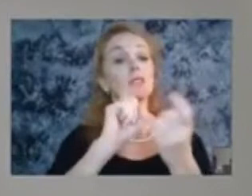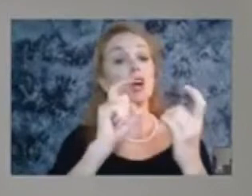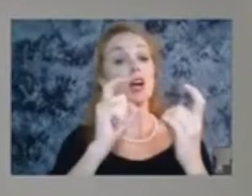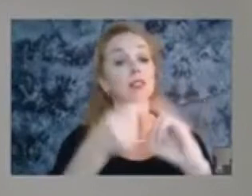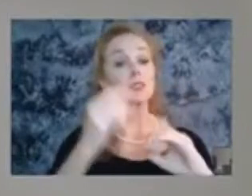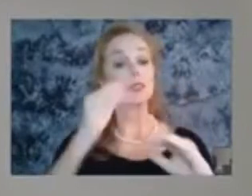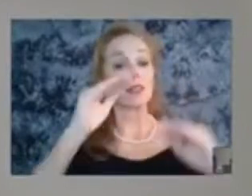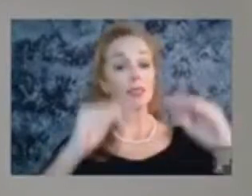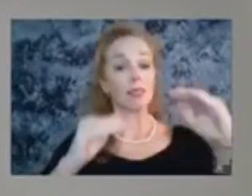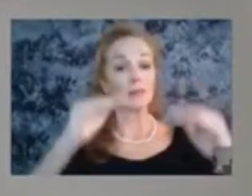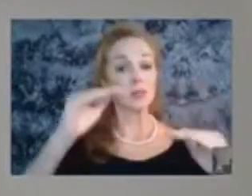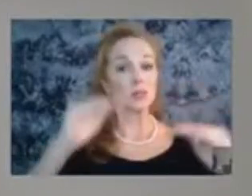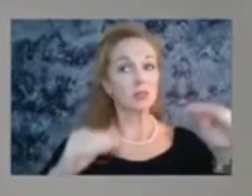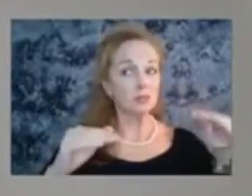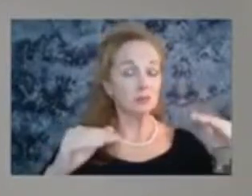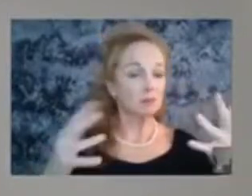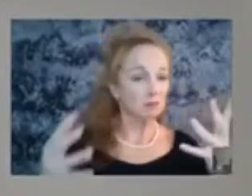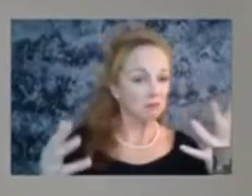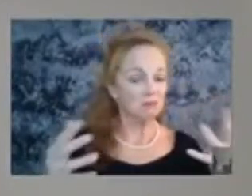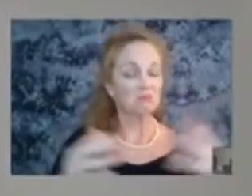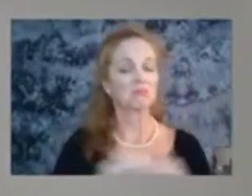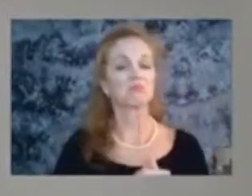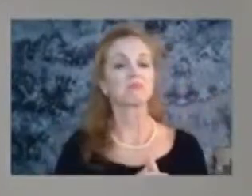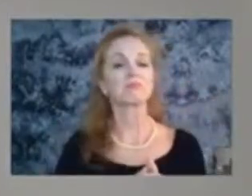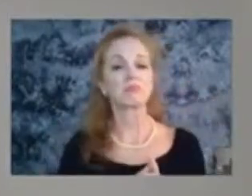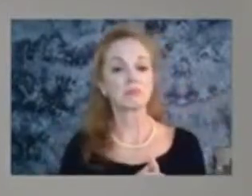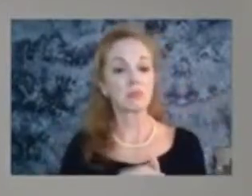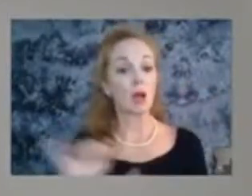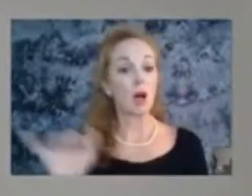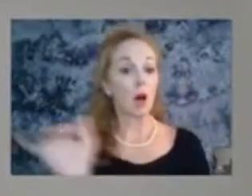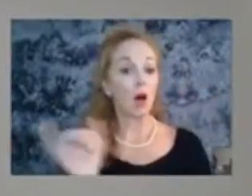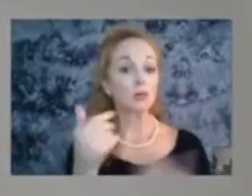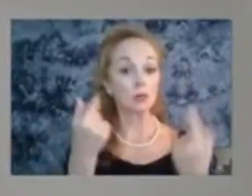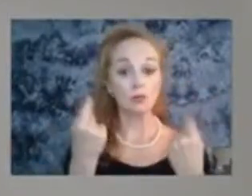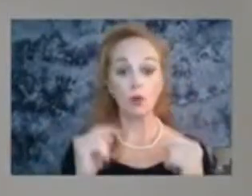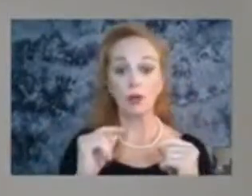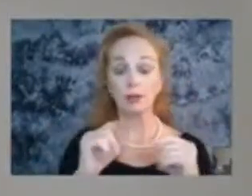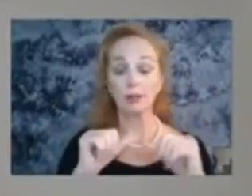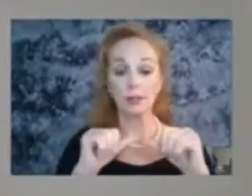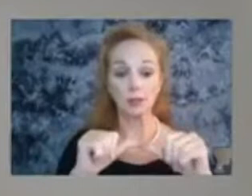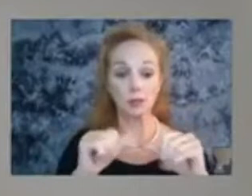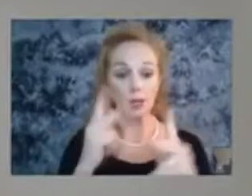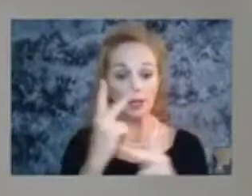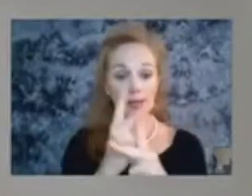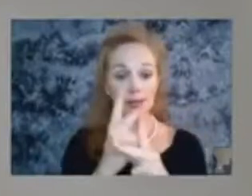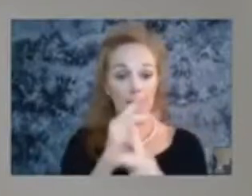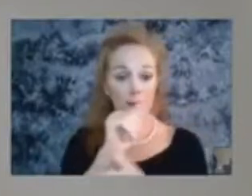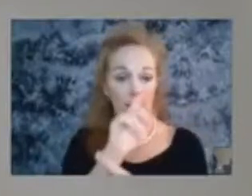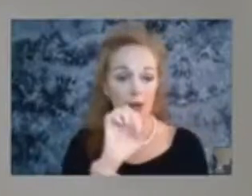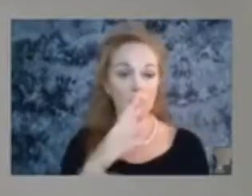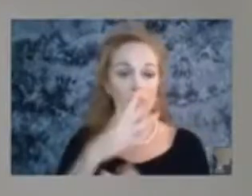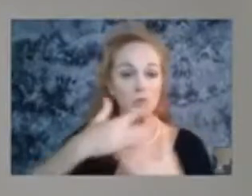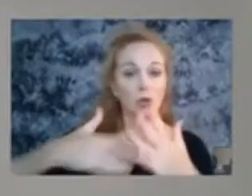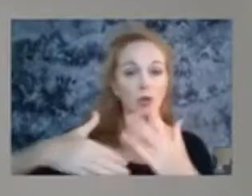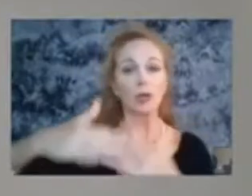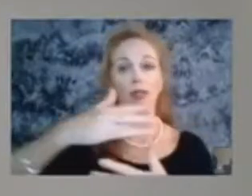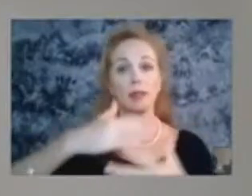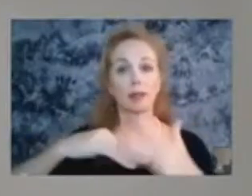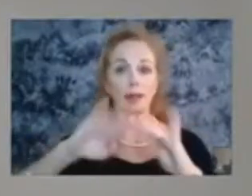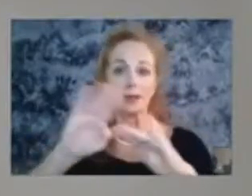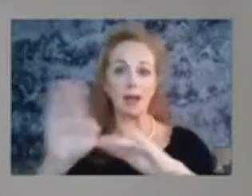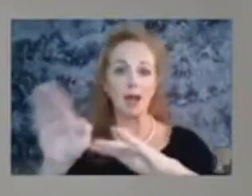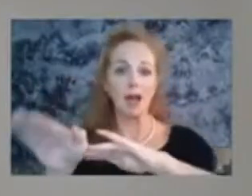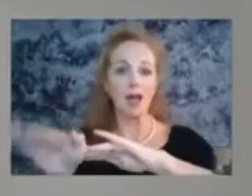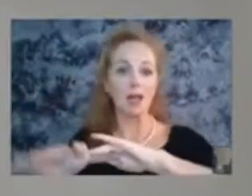is that we try to also keep the air circulating in the evening hours overnight without bringing